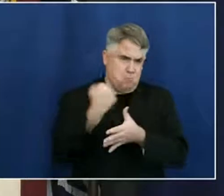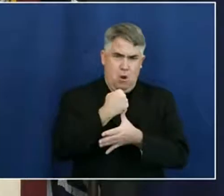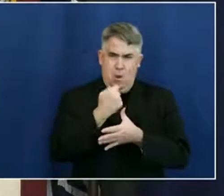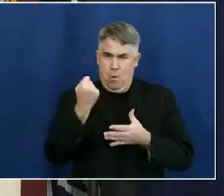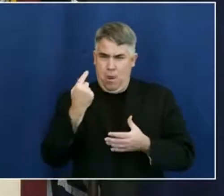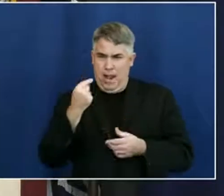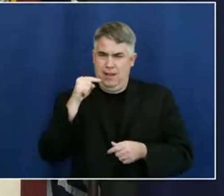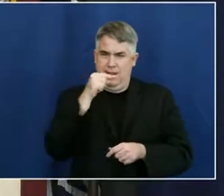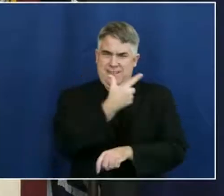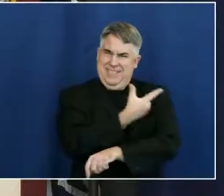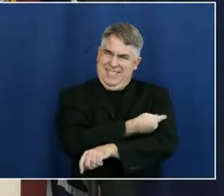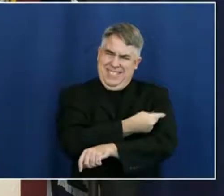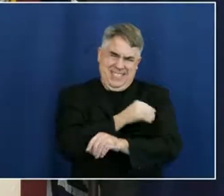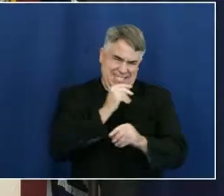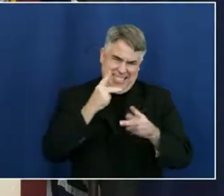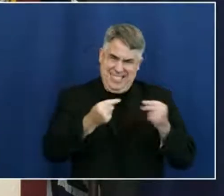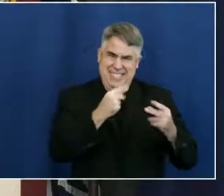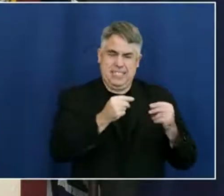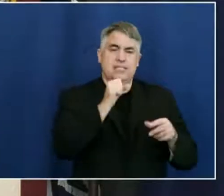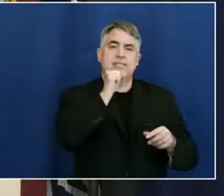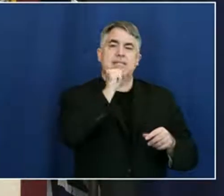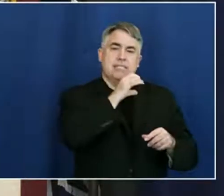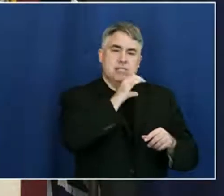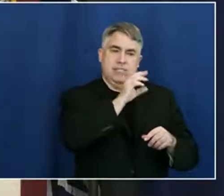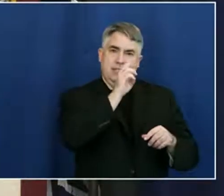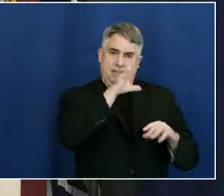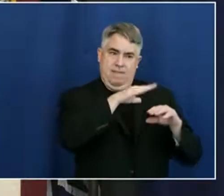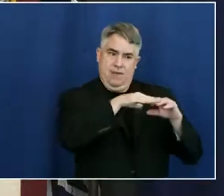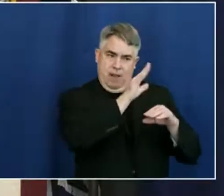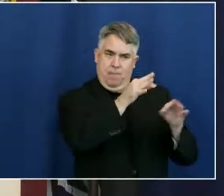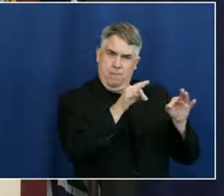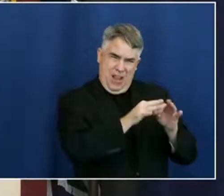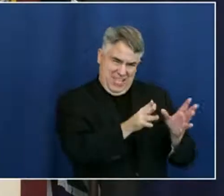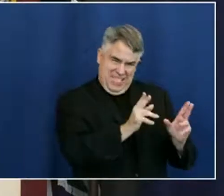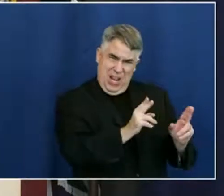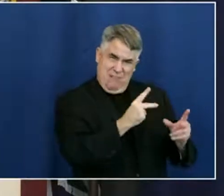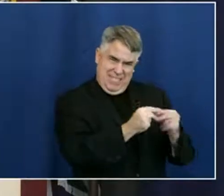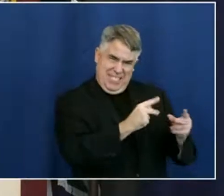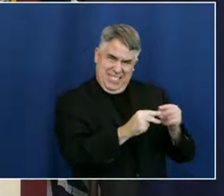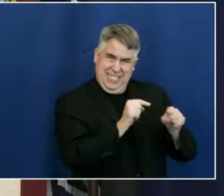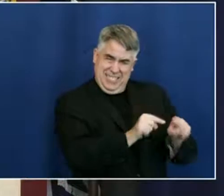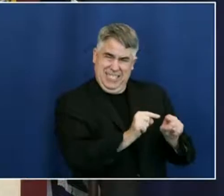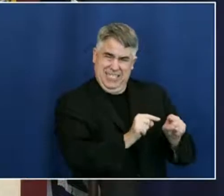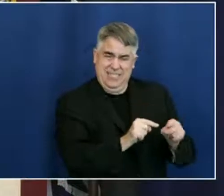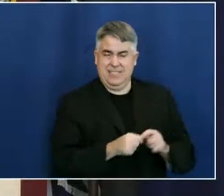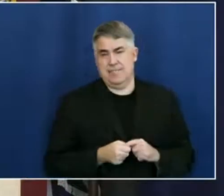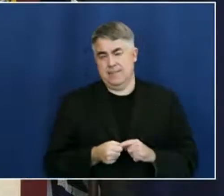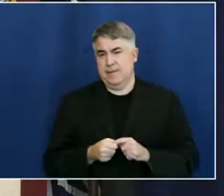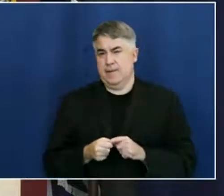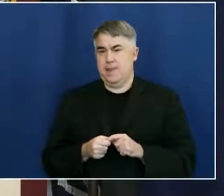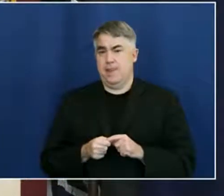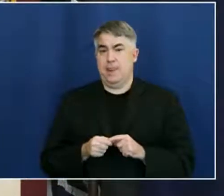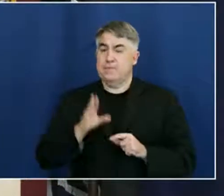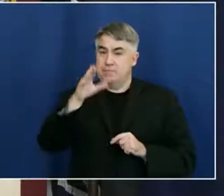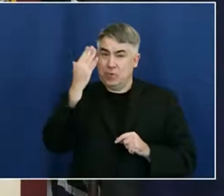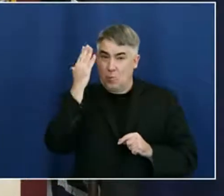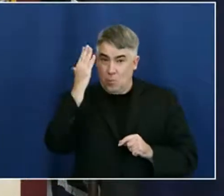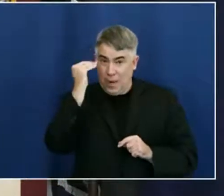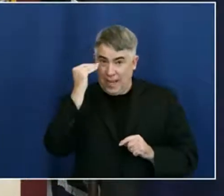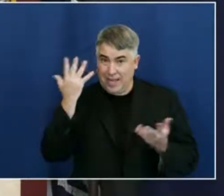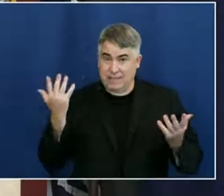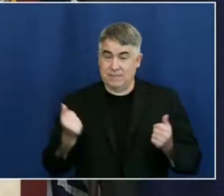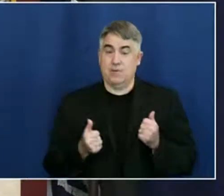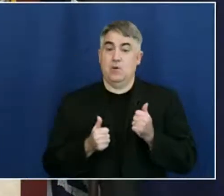think that it is an important point to reiterate that our seniors constitute the vast majority of